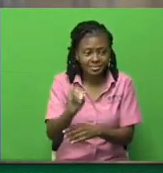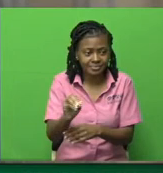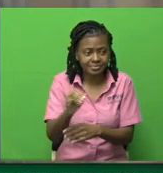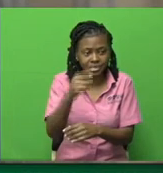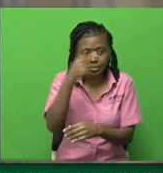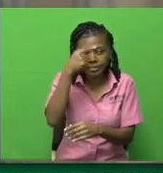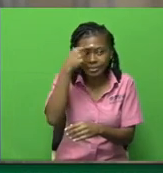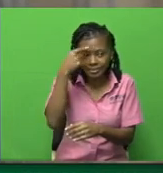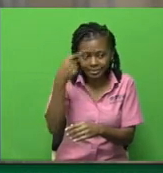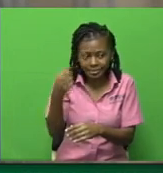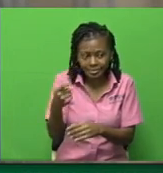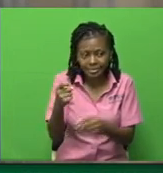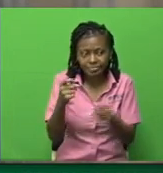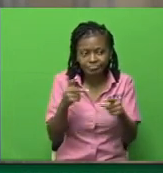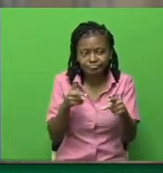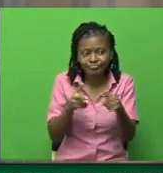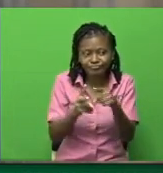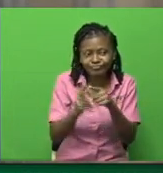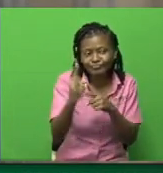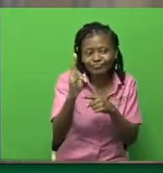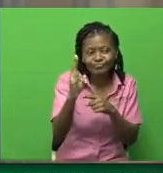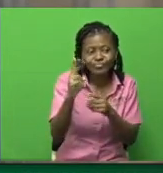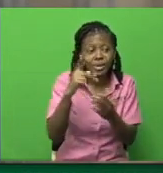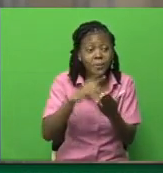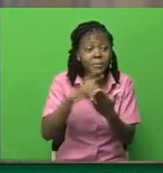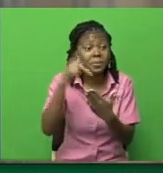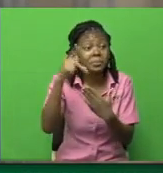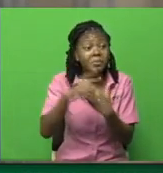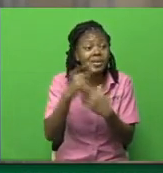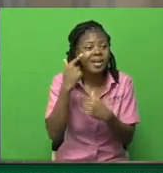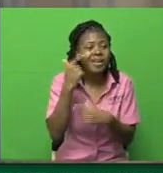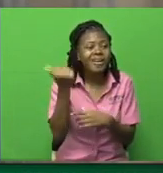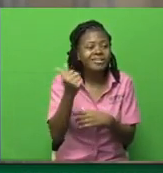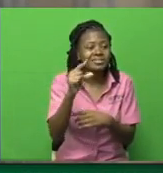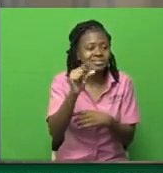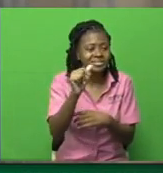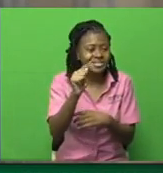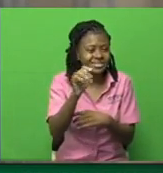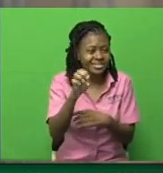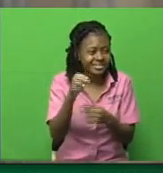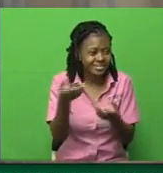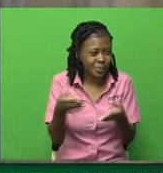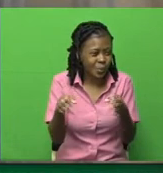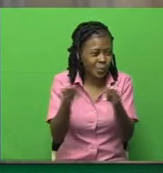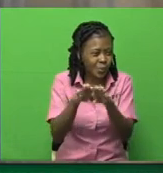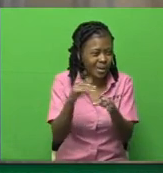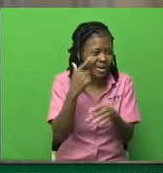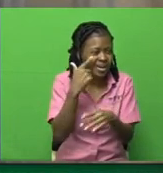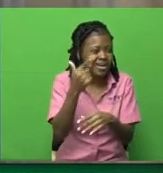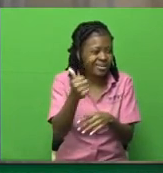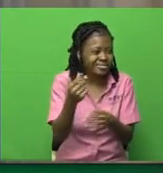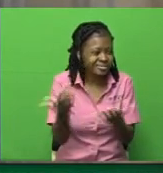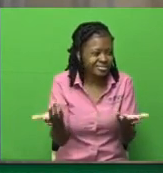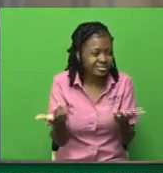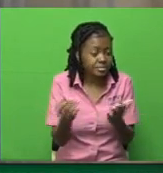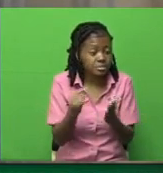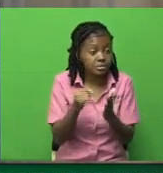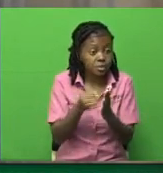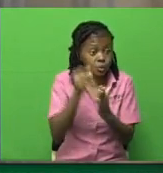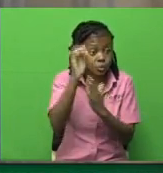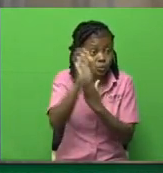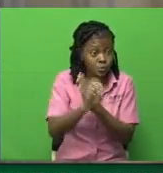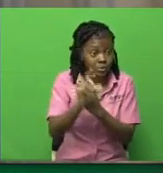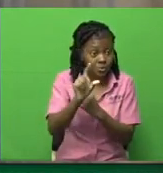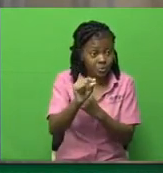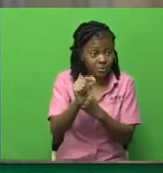you've closed the gate on so many young people in June 2015 under my